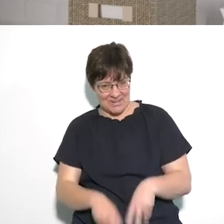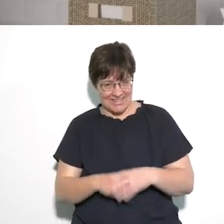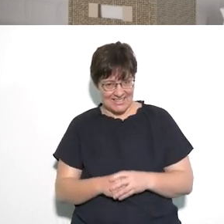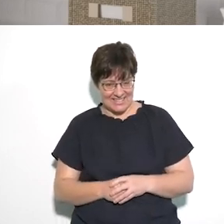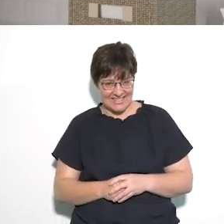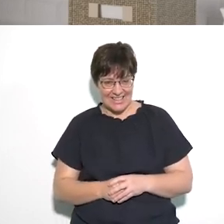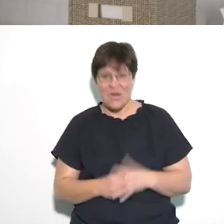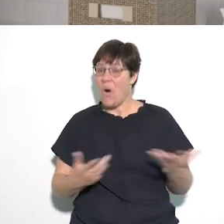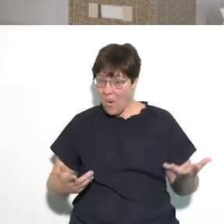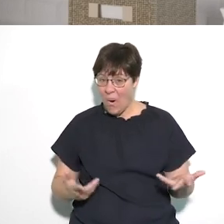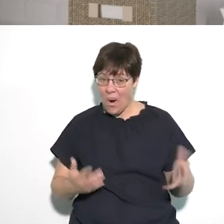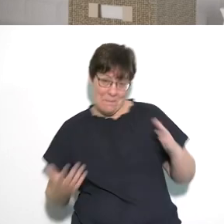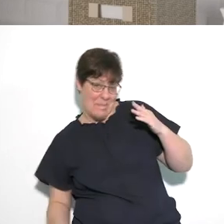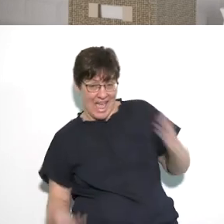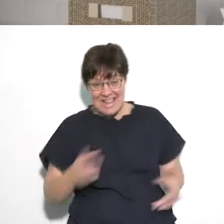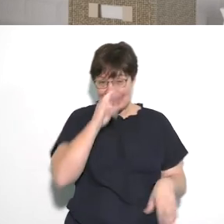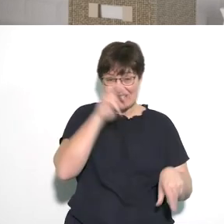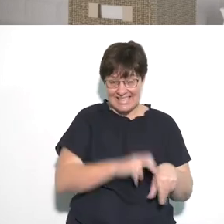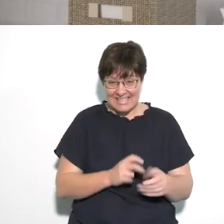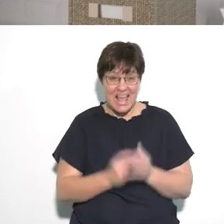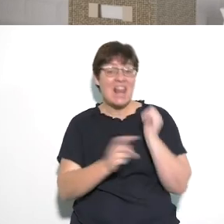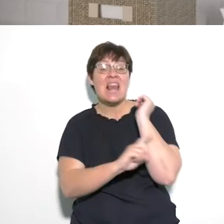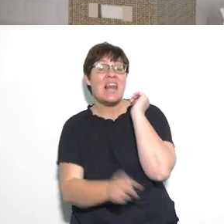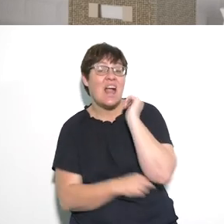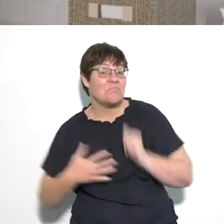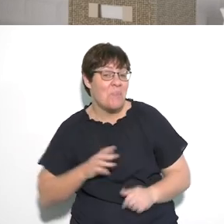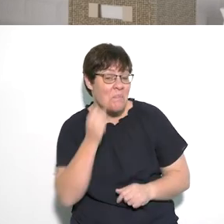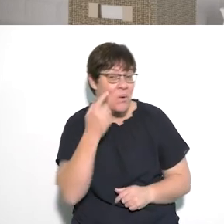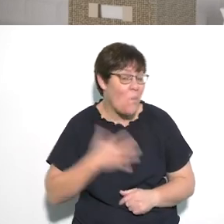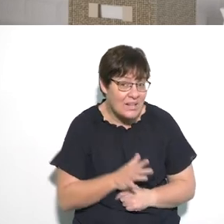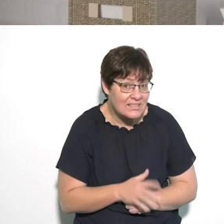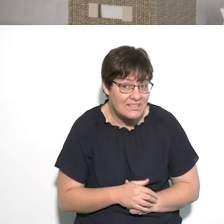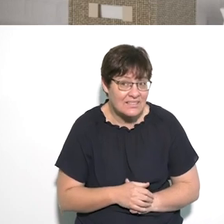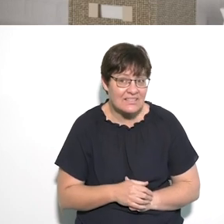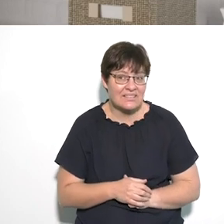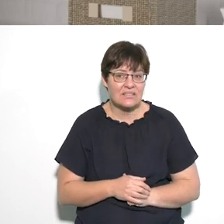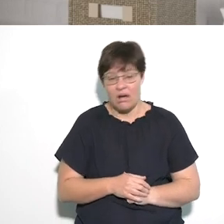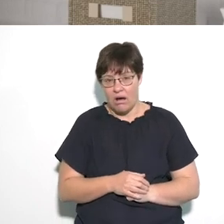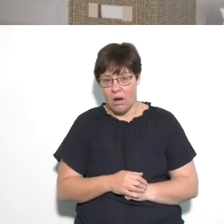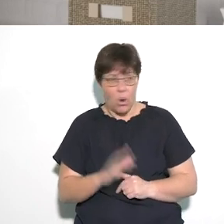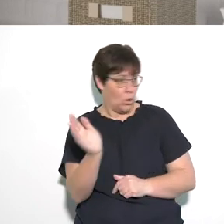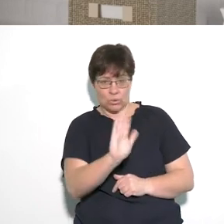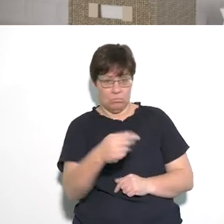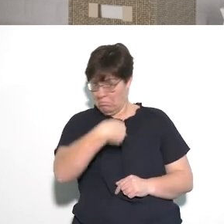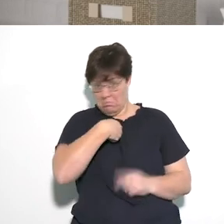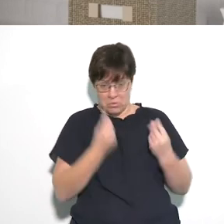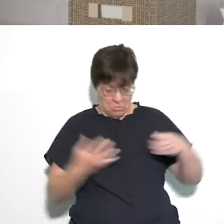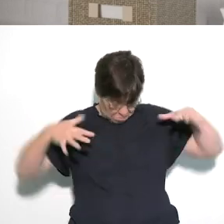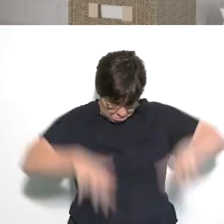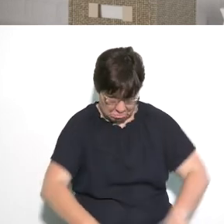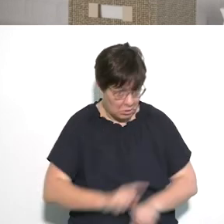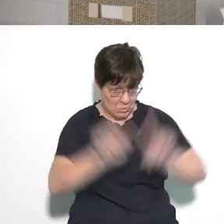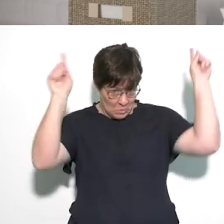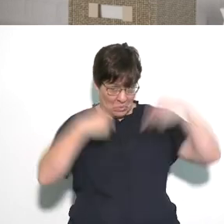and I'm back in the middle. Oh, this is a balancing game. And then the last thing my bee wants to do. Oh no, I'm not doing